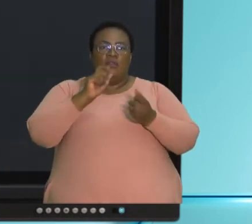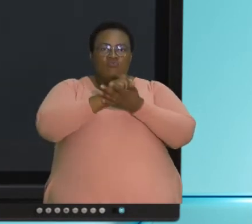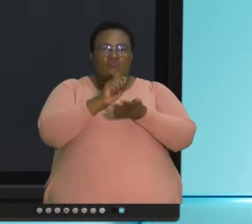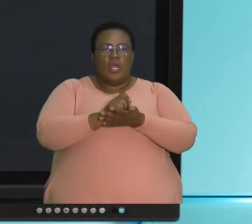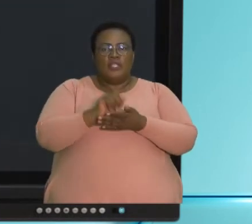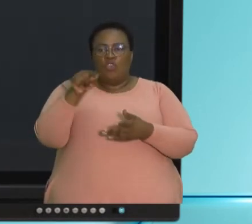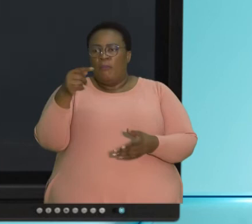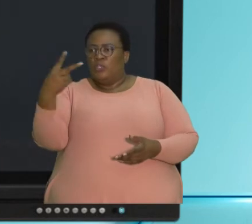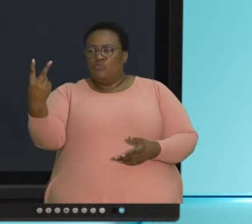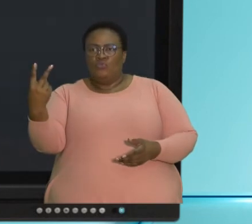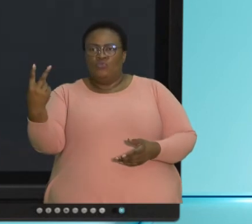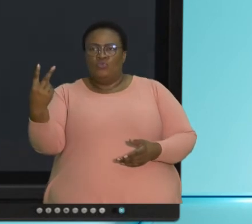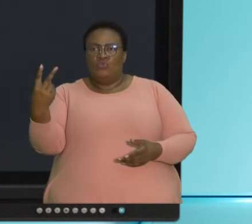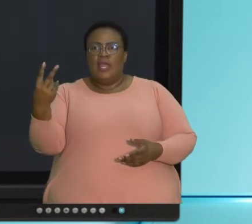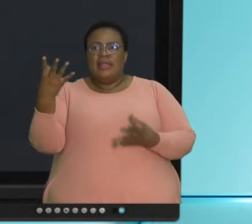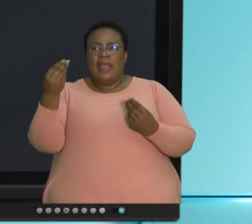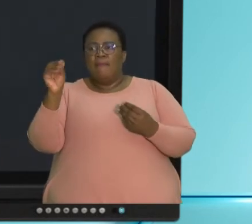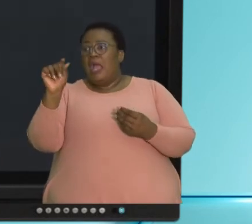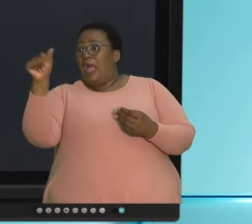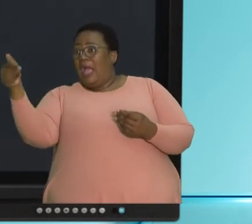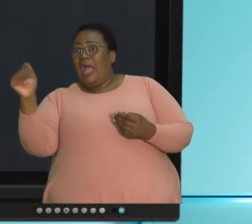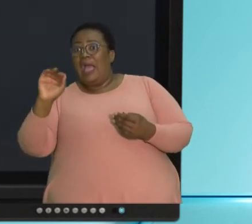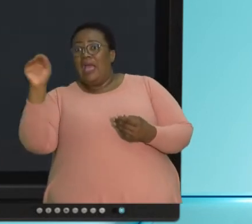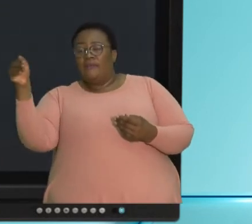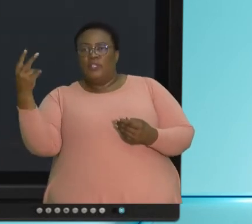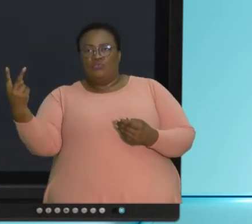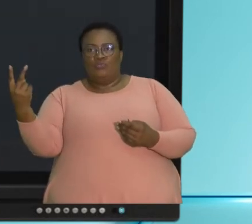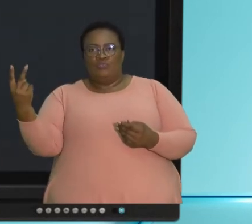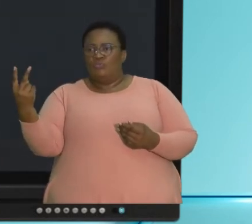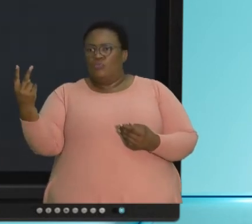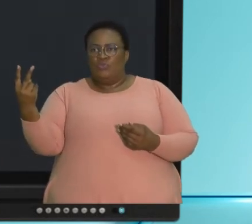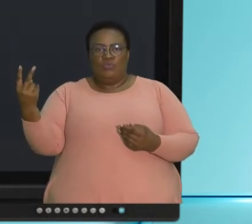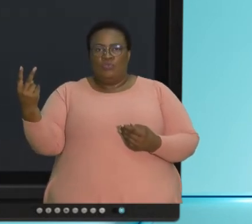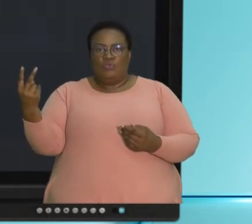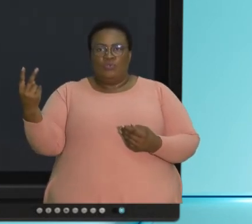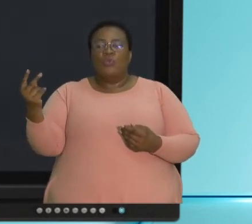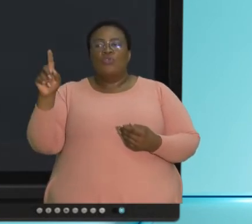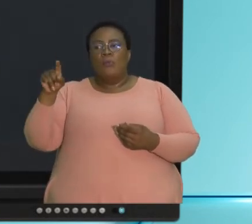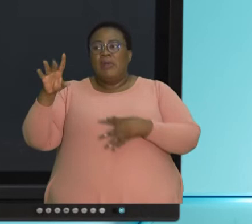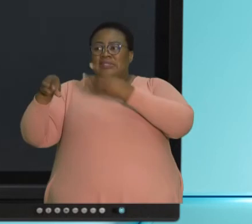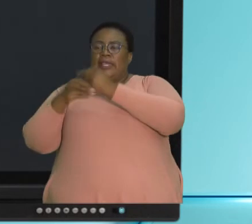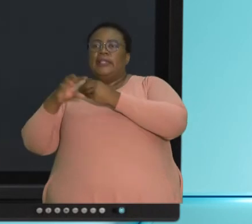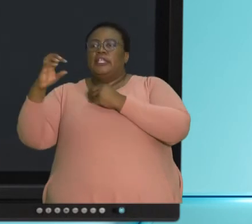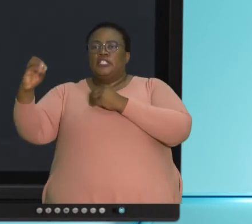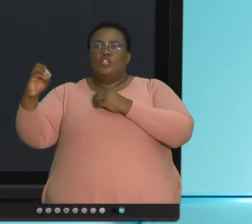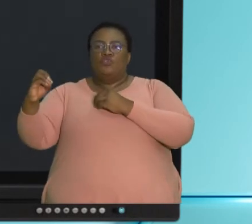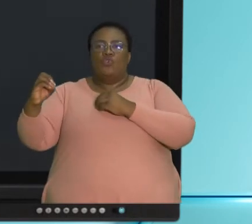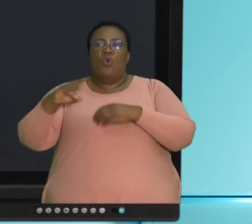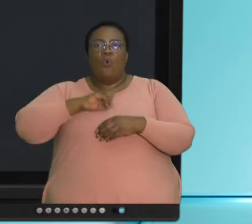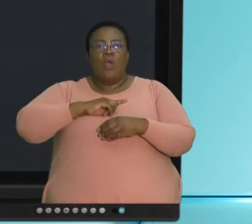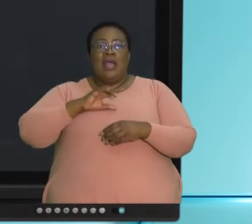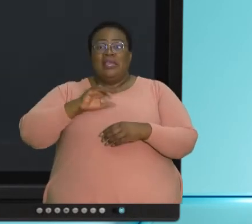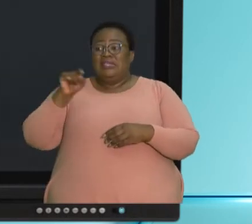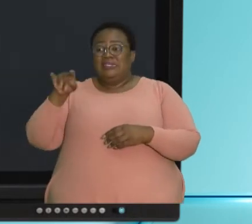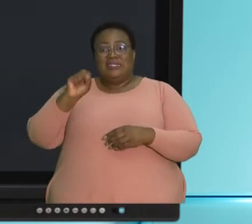just comma 2. If it's comma 2 and there is no number after the 2, you must include that 0 when you are writing it. Because